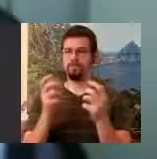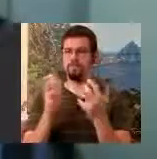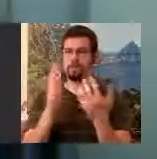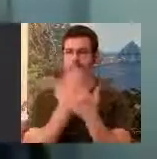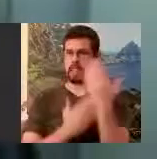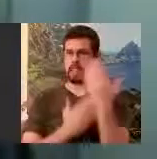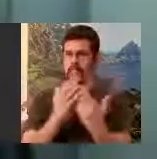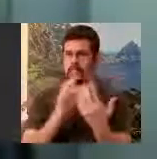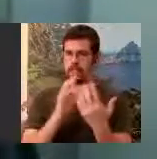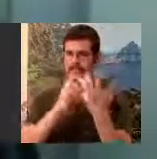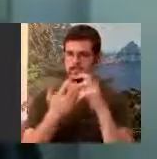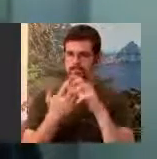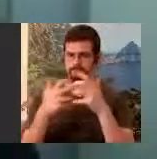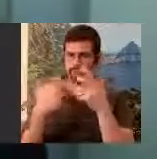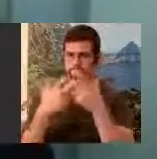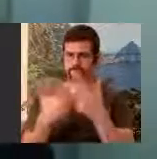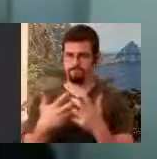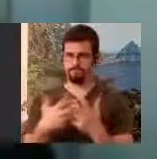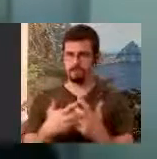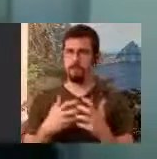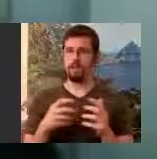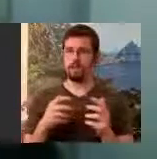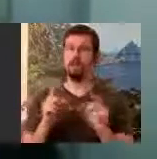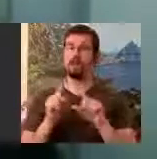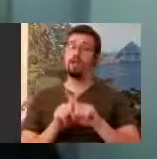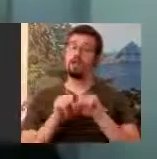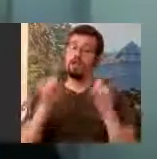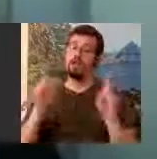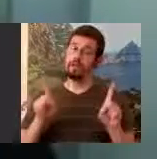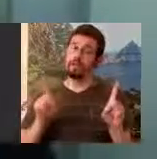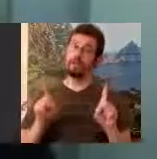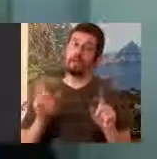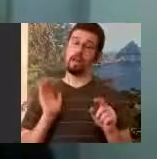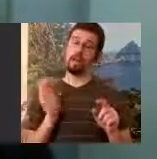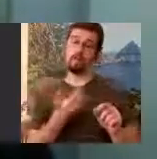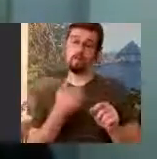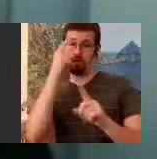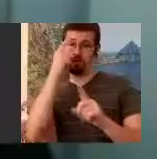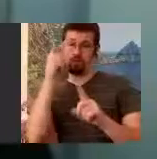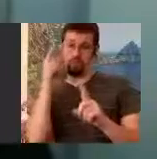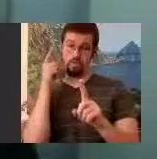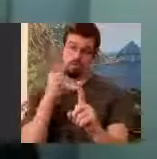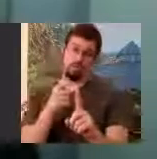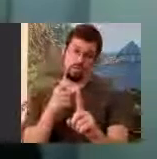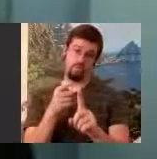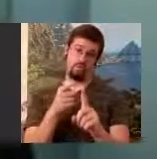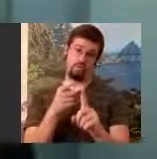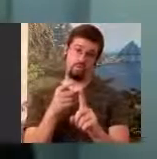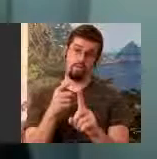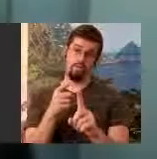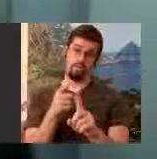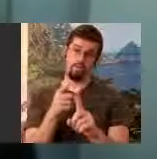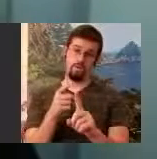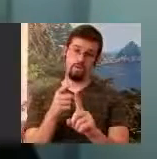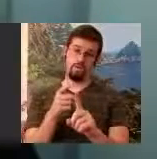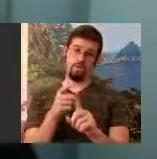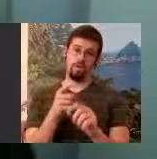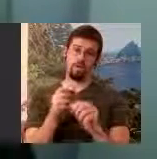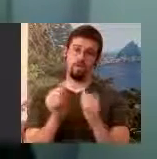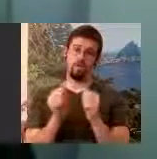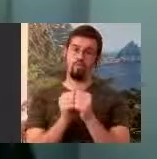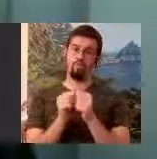hand. Our goal is to do it with cheap equipment. So